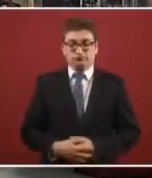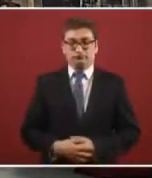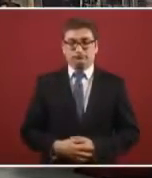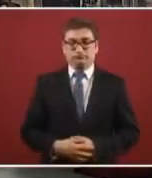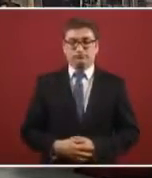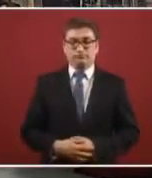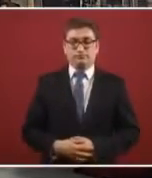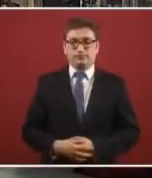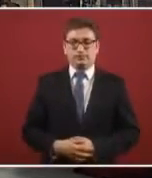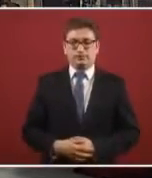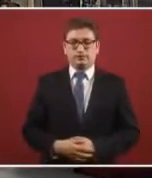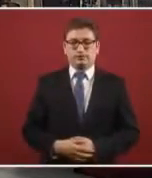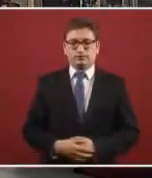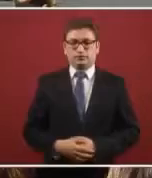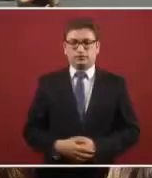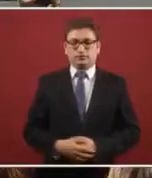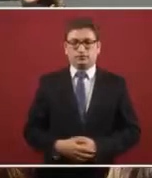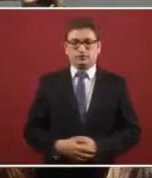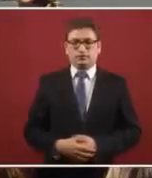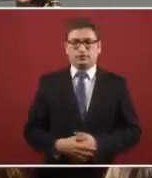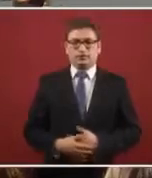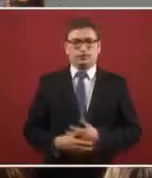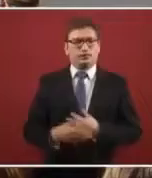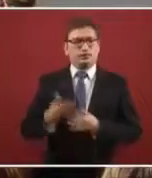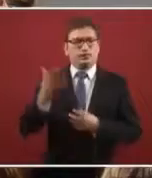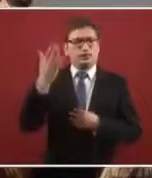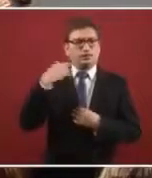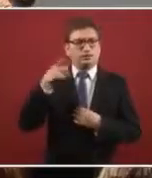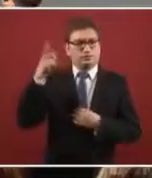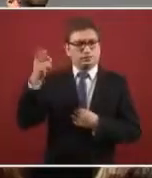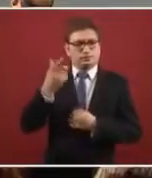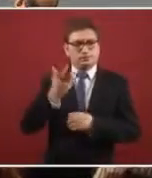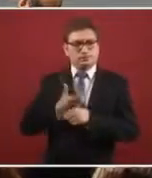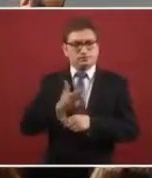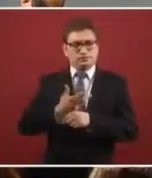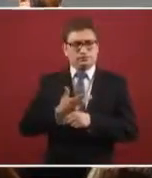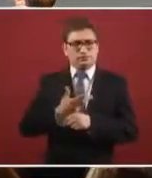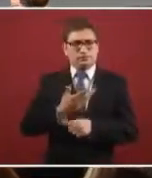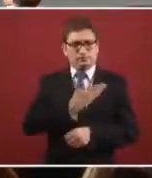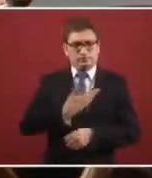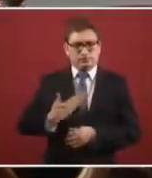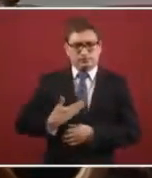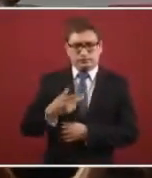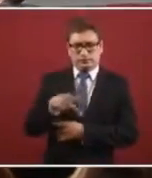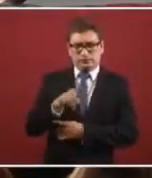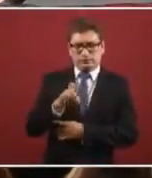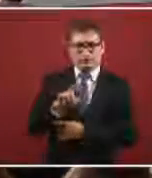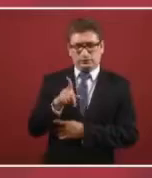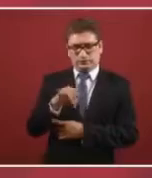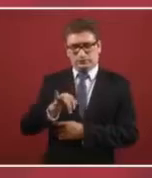vino when he came, Kennedy, when President Kennedy came,